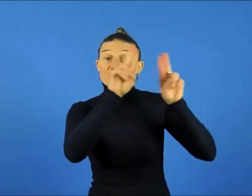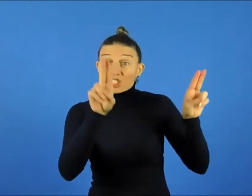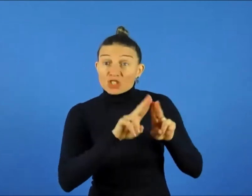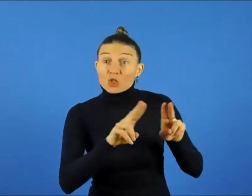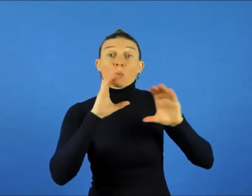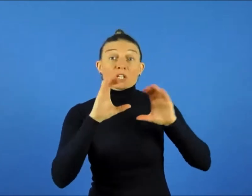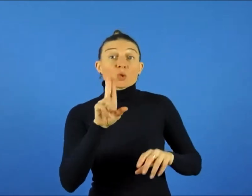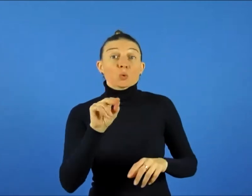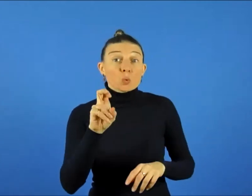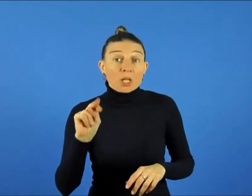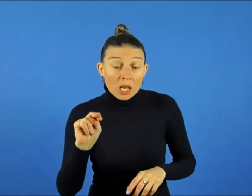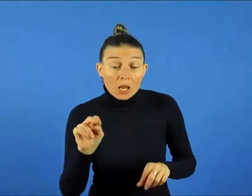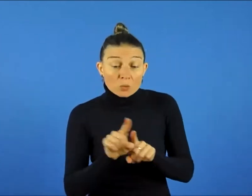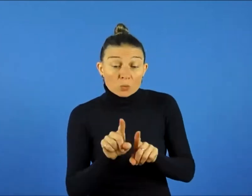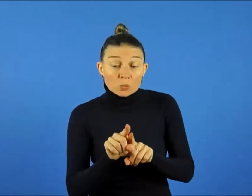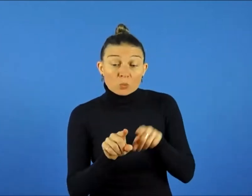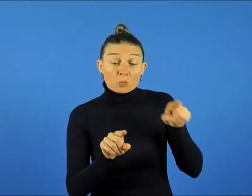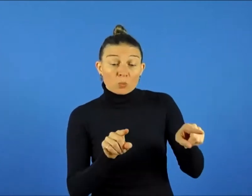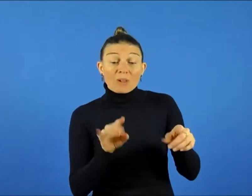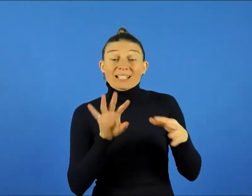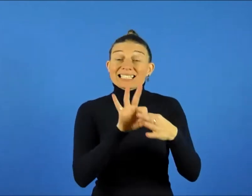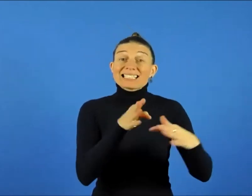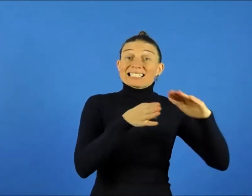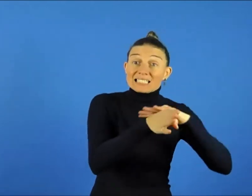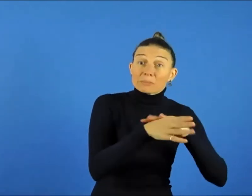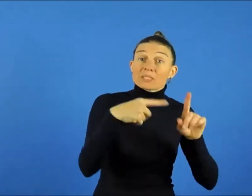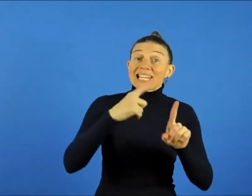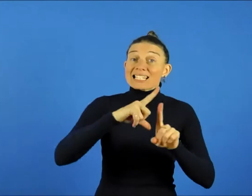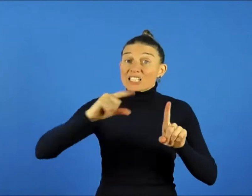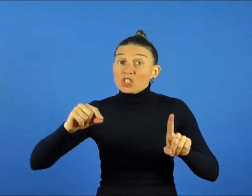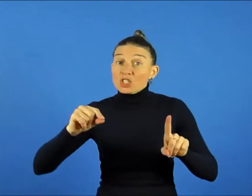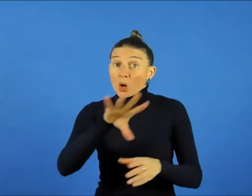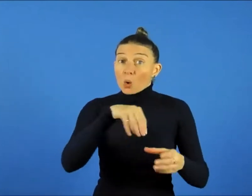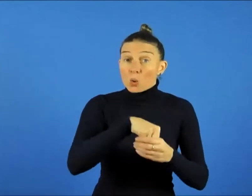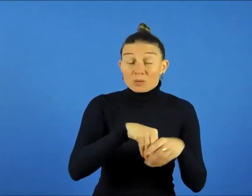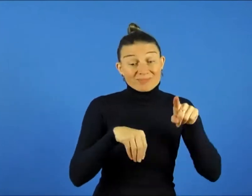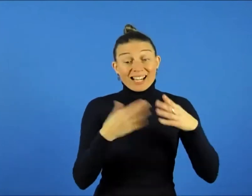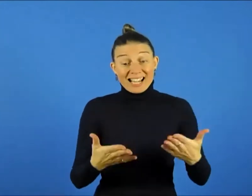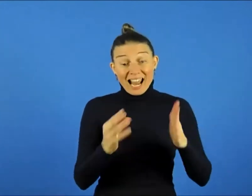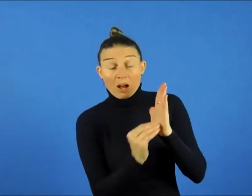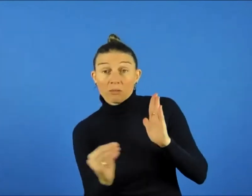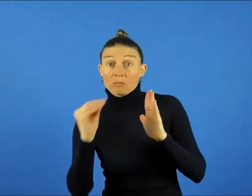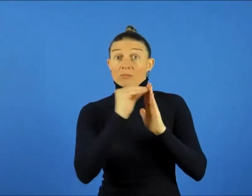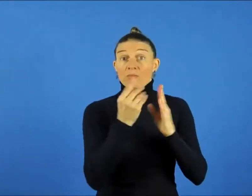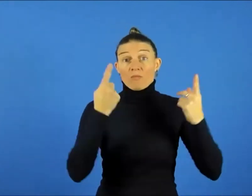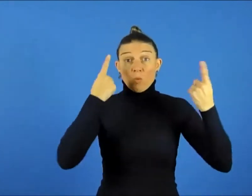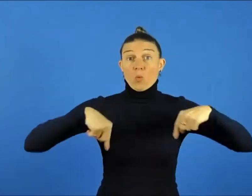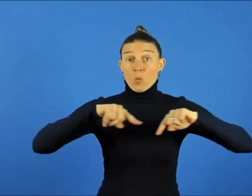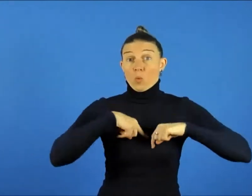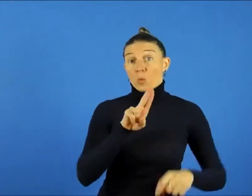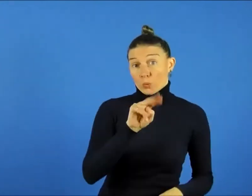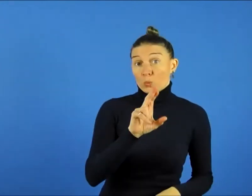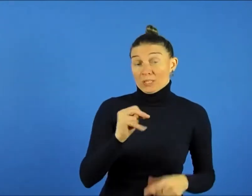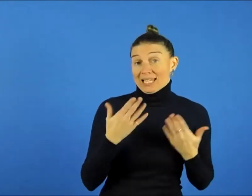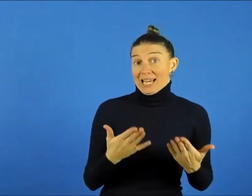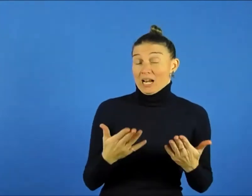mentioned, positioned the accessibility and digital inclusion as one of the top priorities of our union. And this is the reason